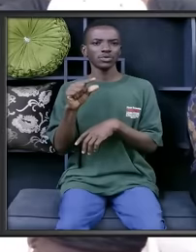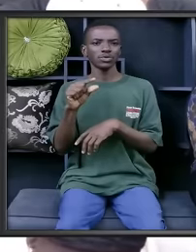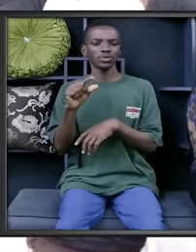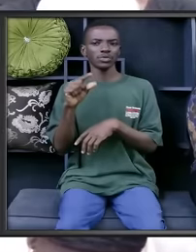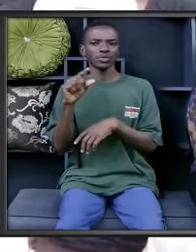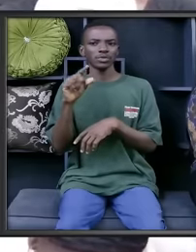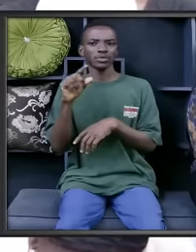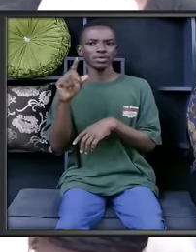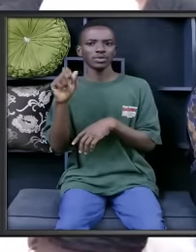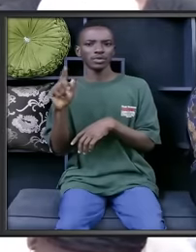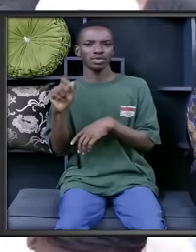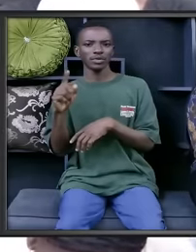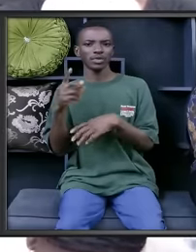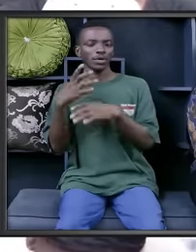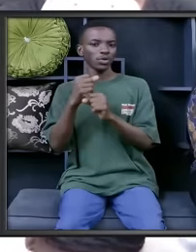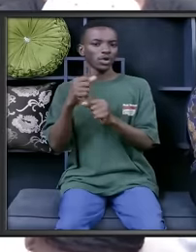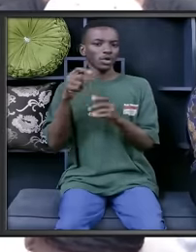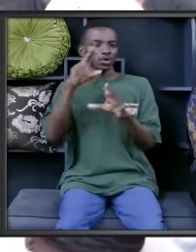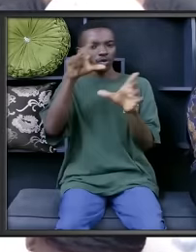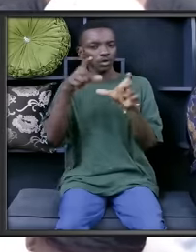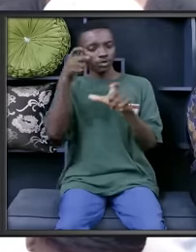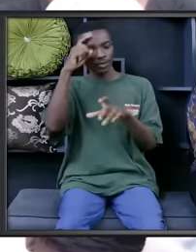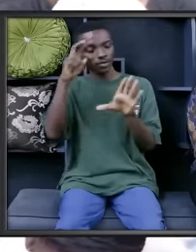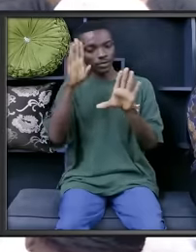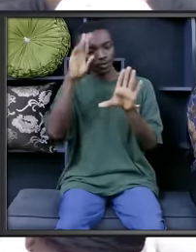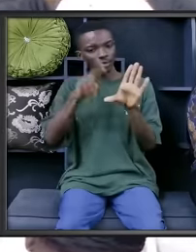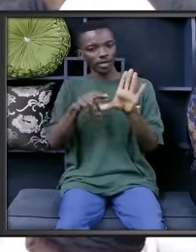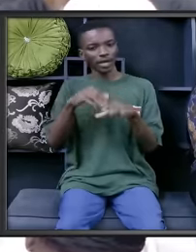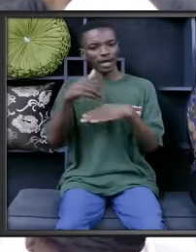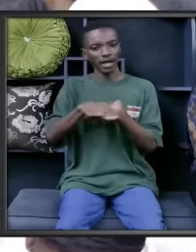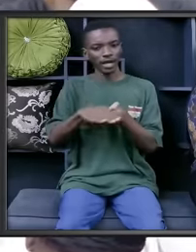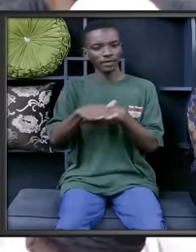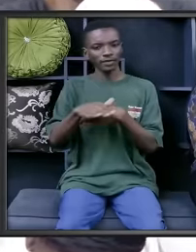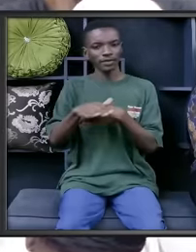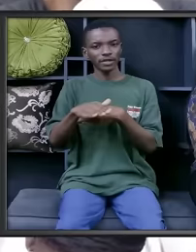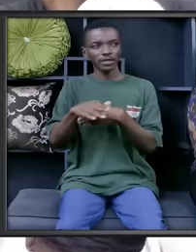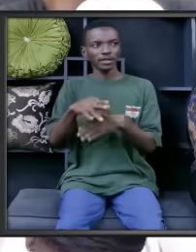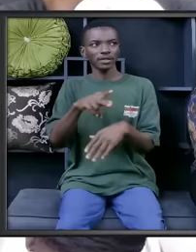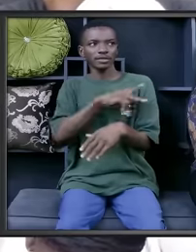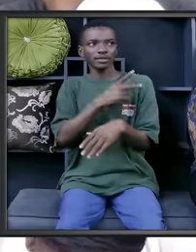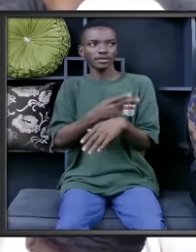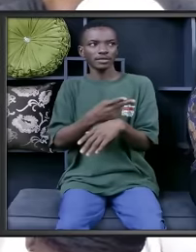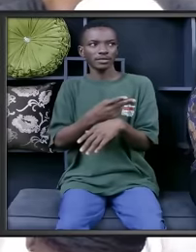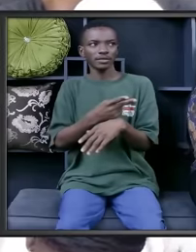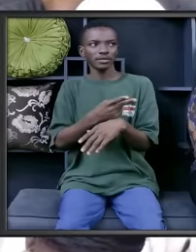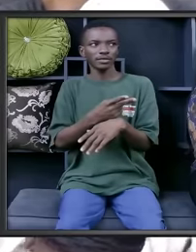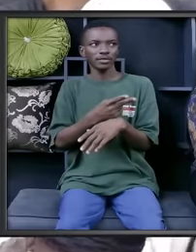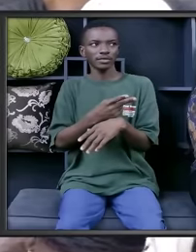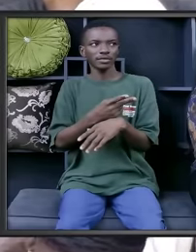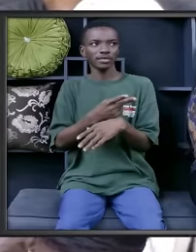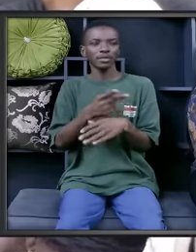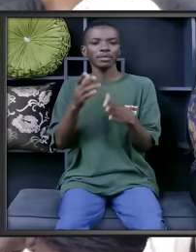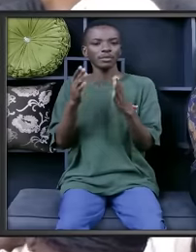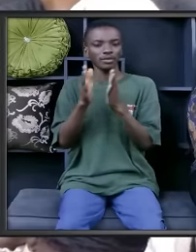2011, because you win local government chairman for 2007. After I don't carry Bele, go they cry for church. May God help